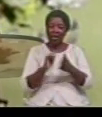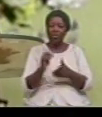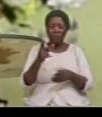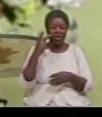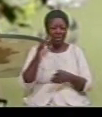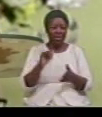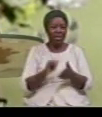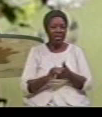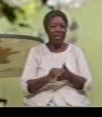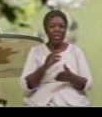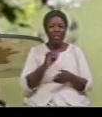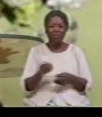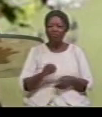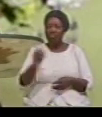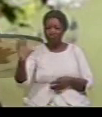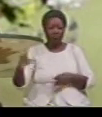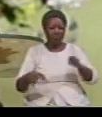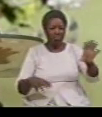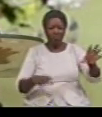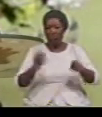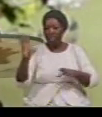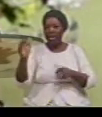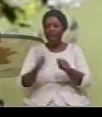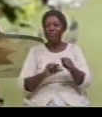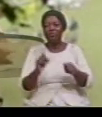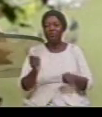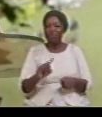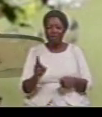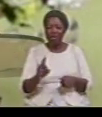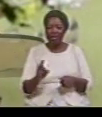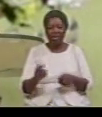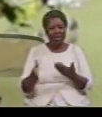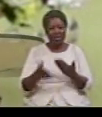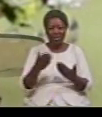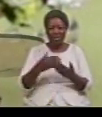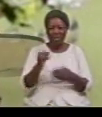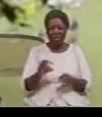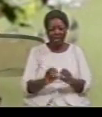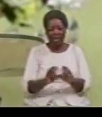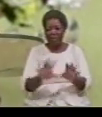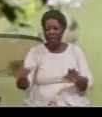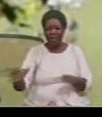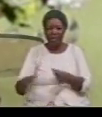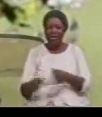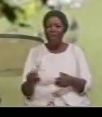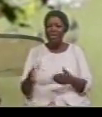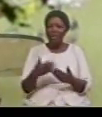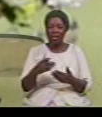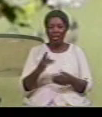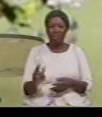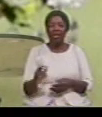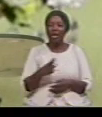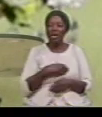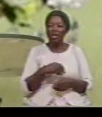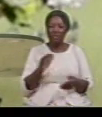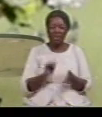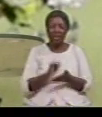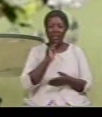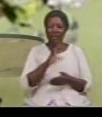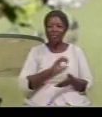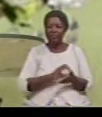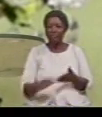the skin, white yellowish tint here. That is in verses 29 through to 34. Number